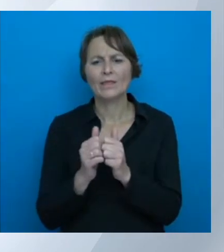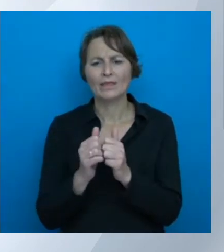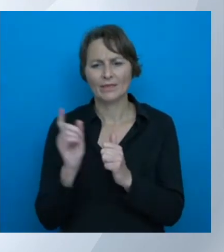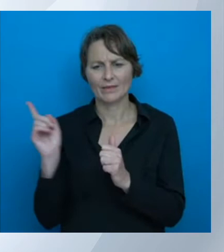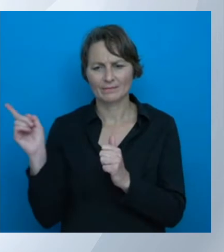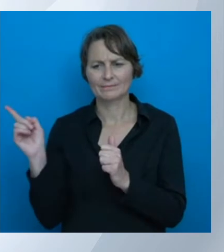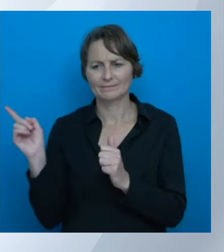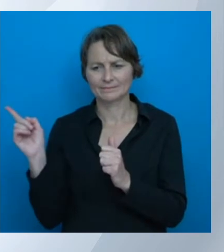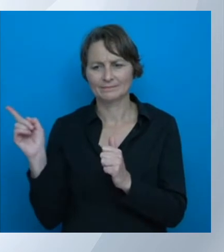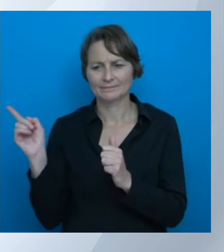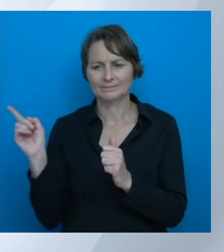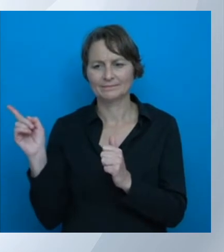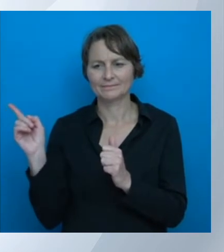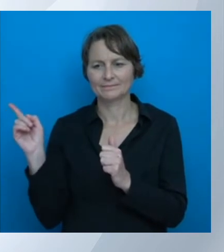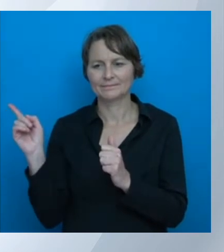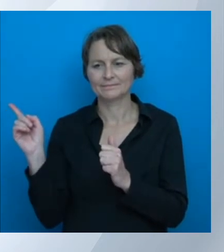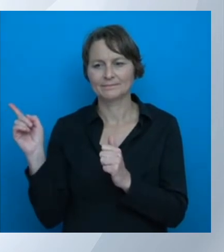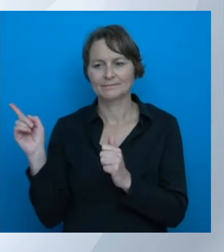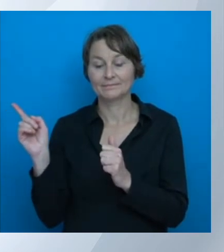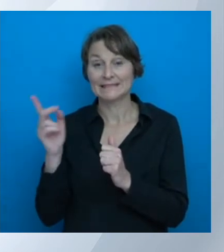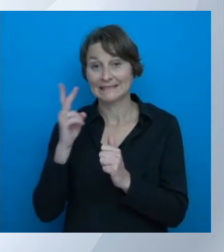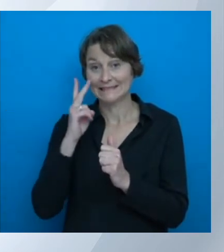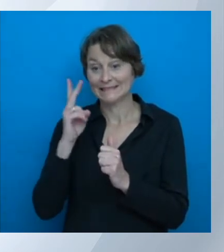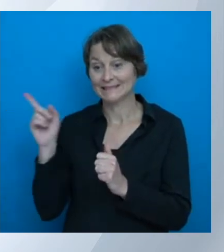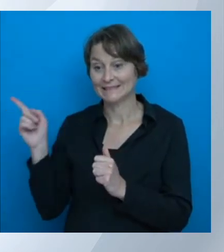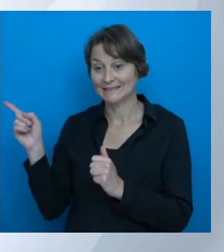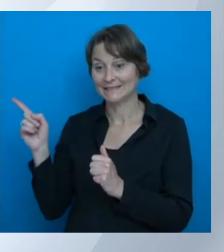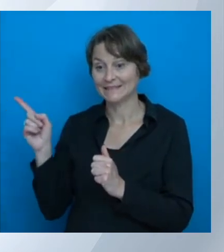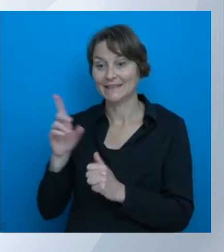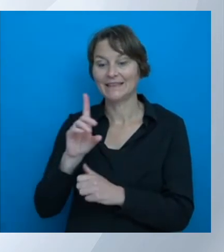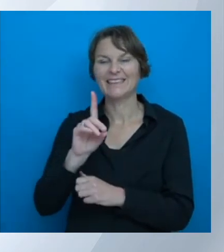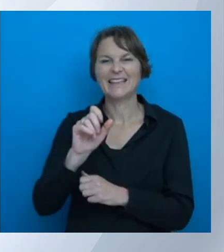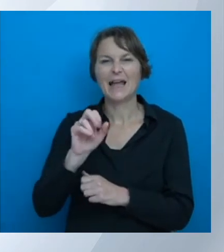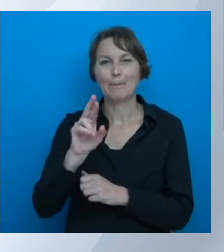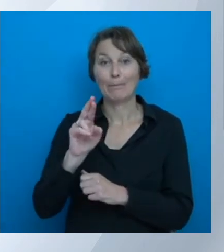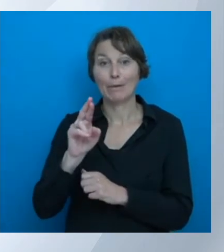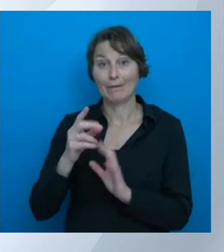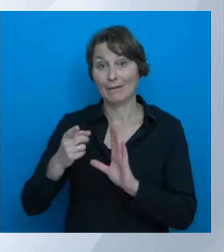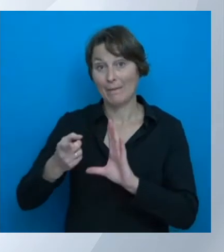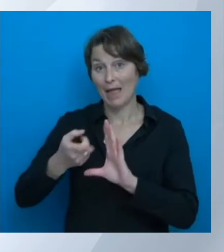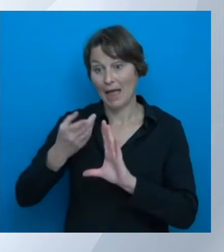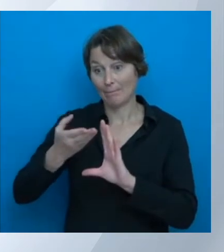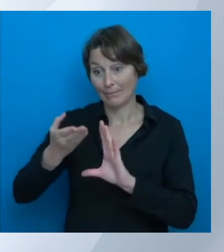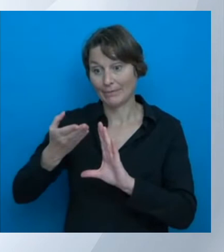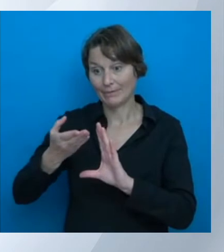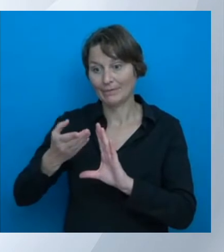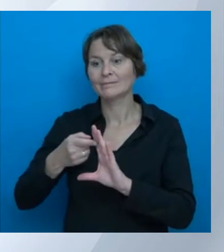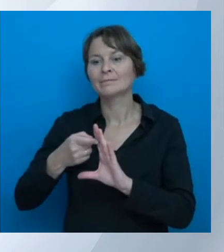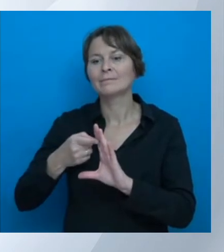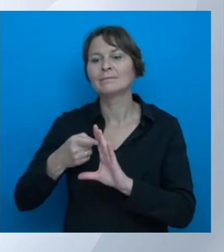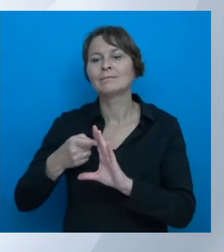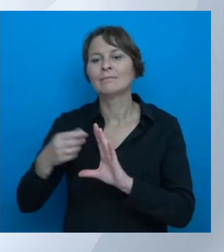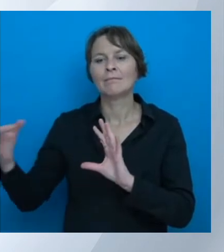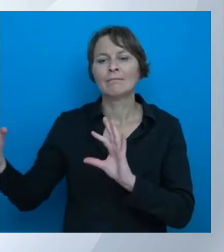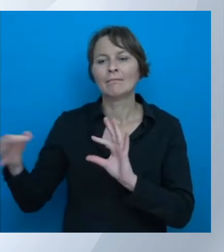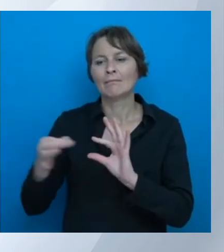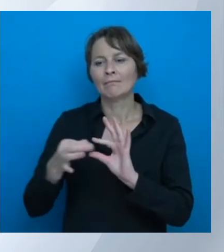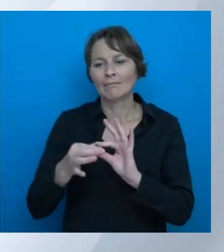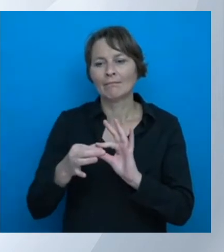running the ASP.NET application, and the application is listening on port 5000.